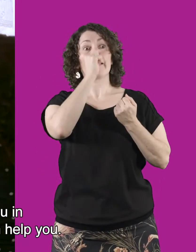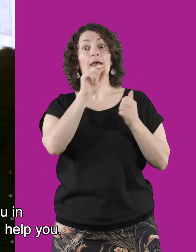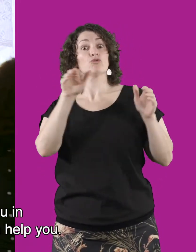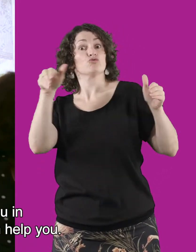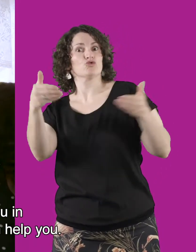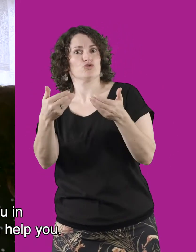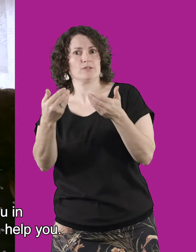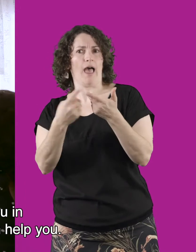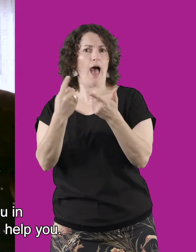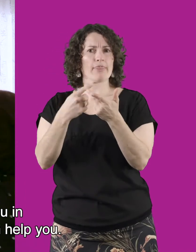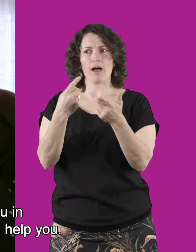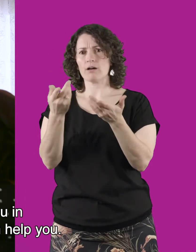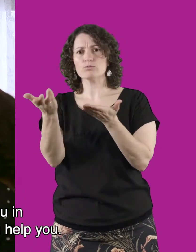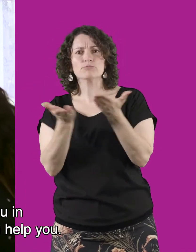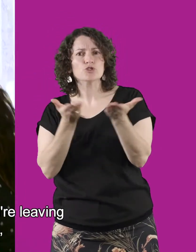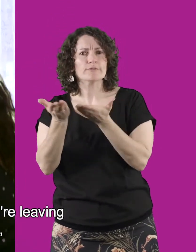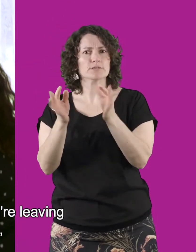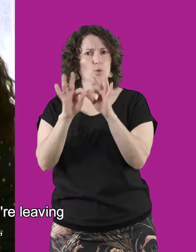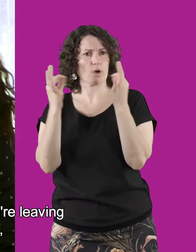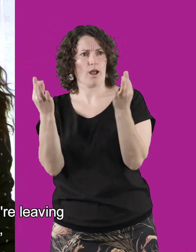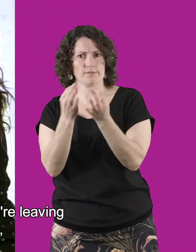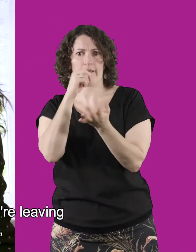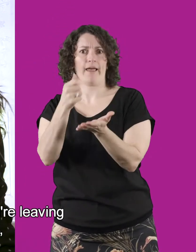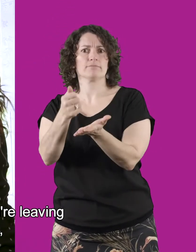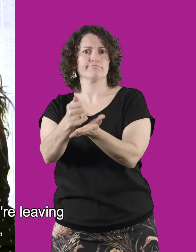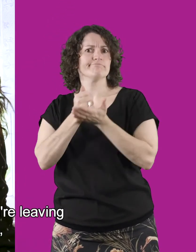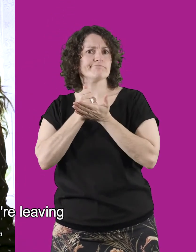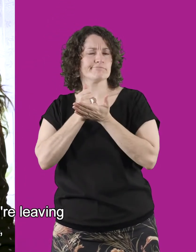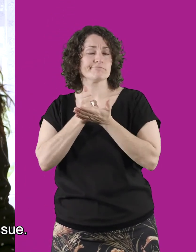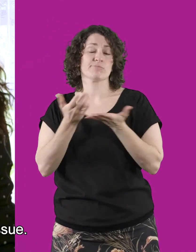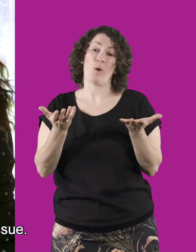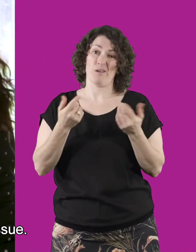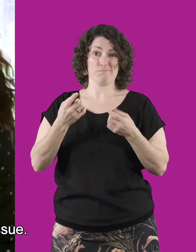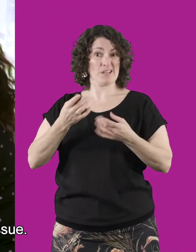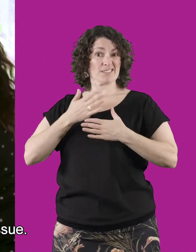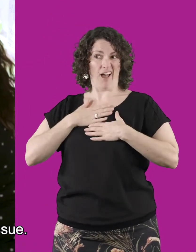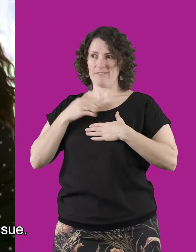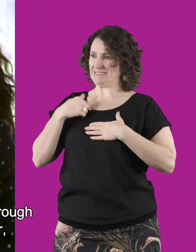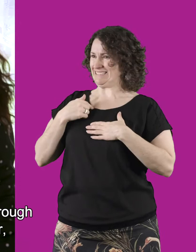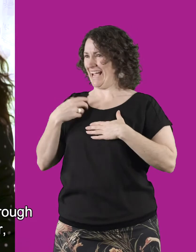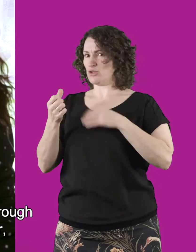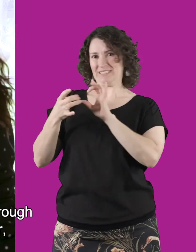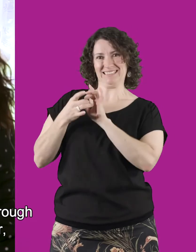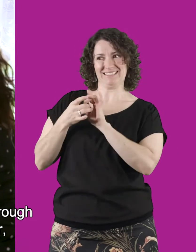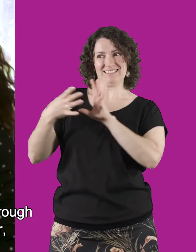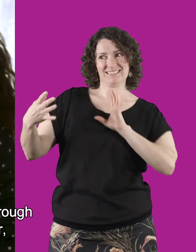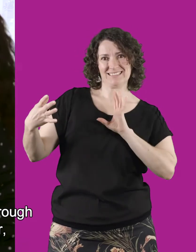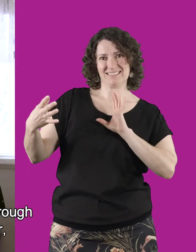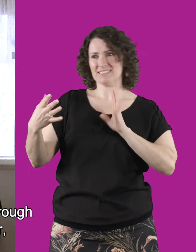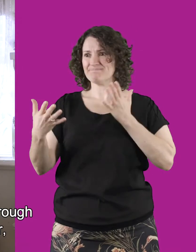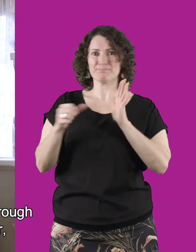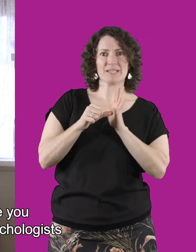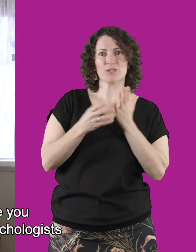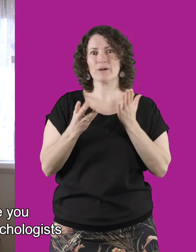in with places that can help you. Obviously, when you're leaving a situation, money's an issue. So if you go through your